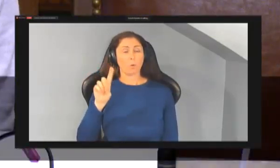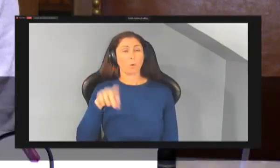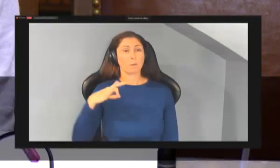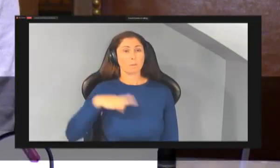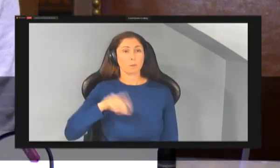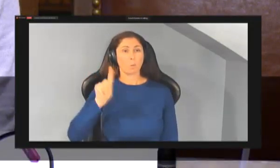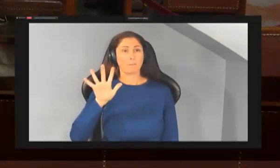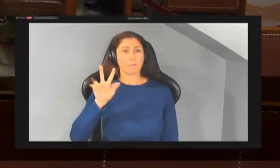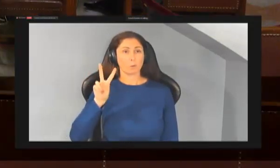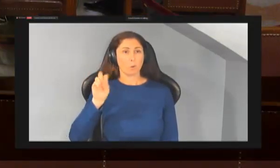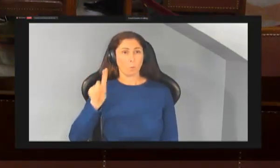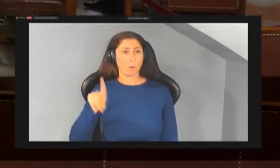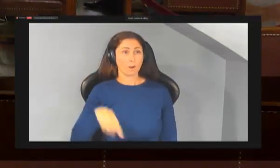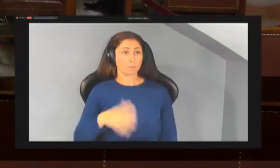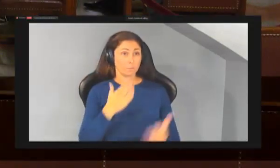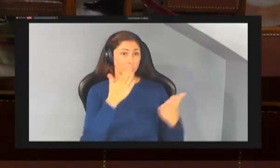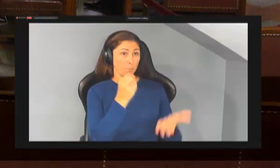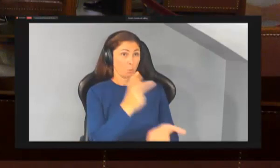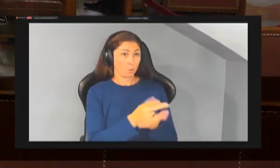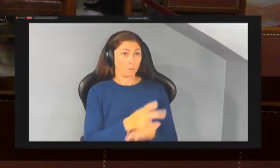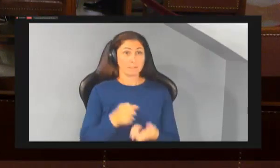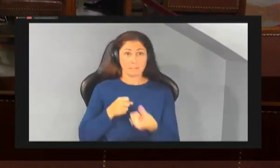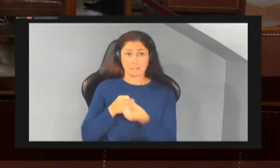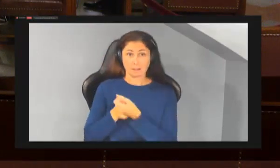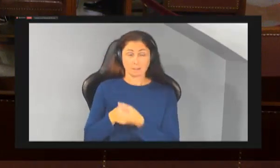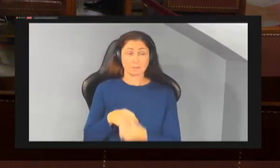15201. Motion to approve. Second.